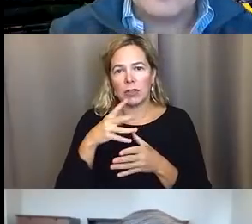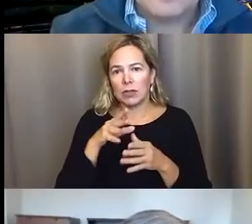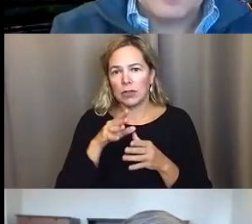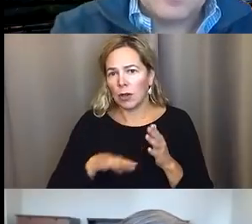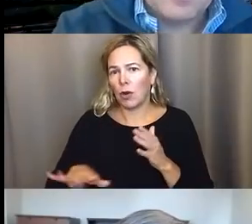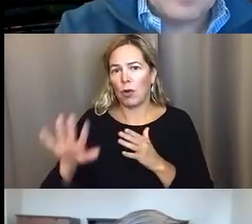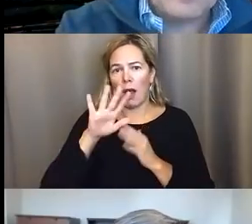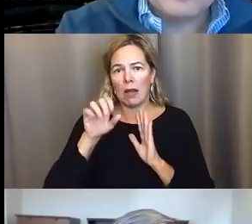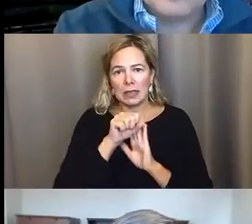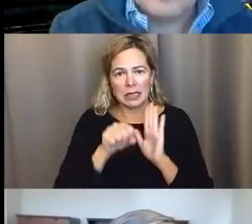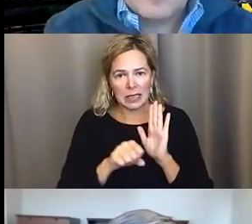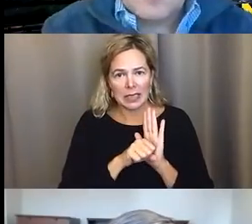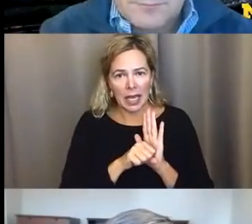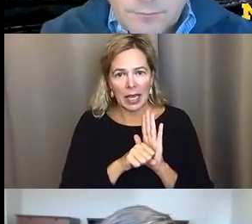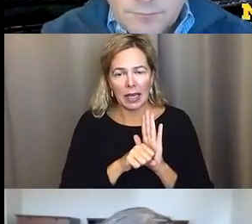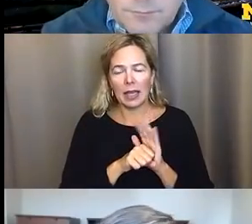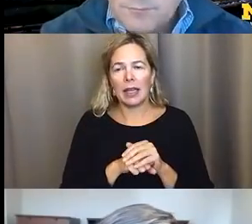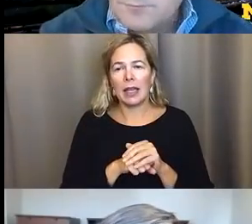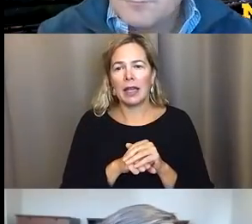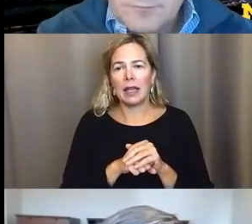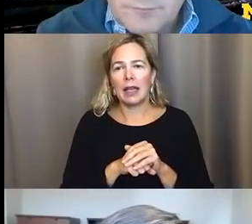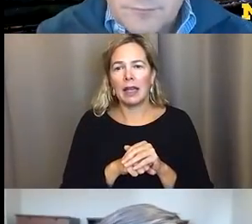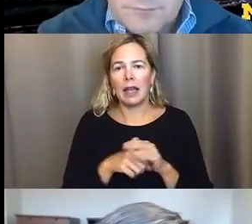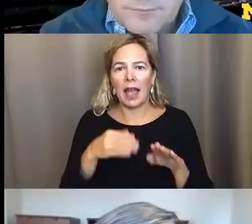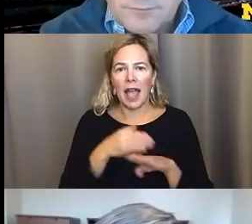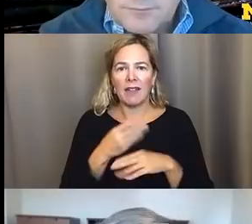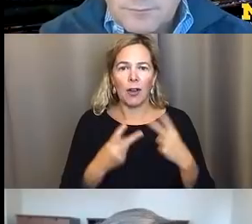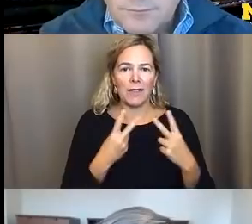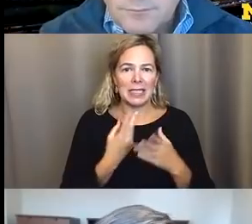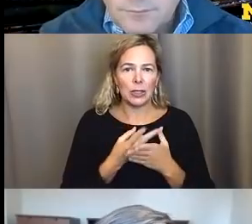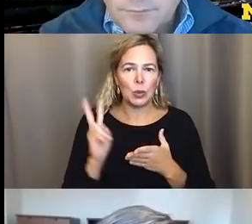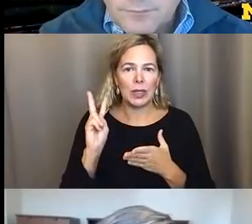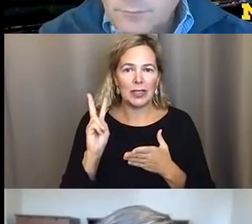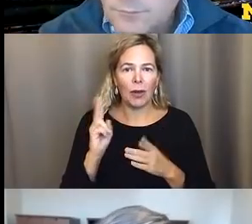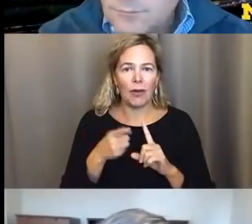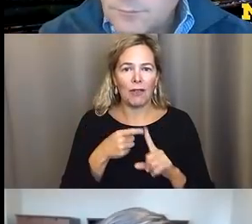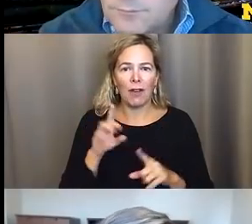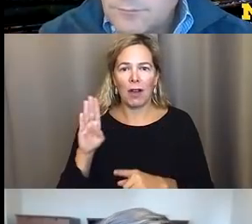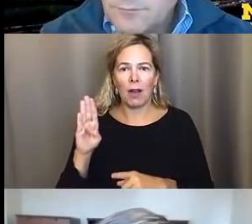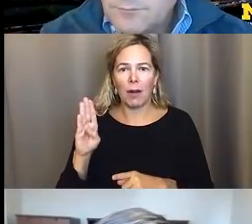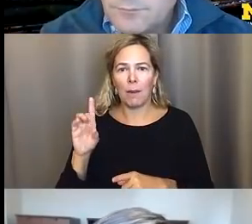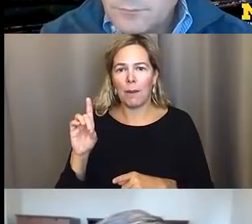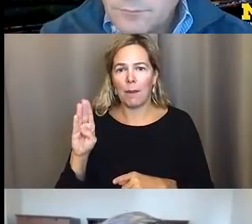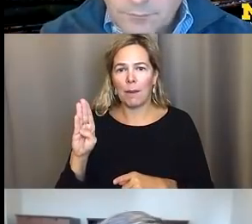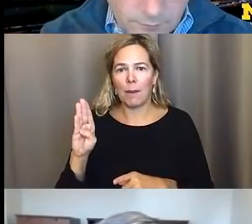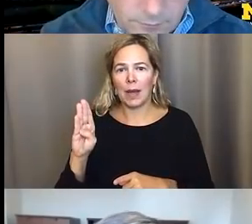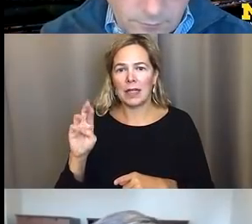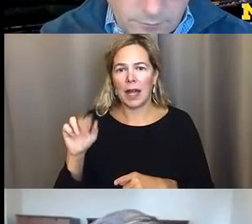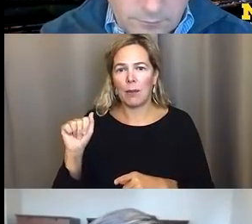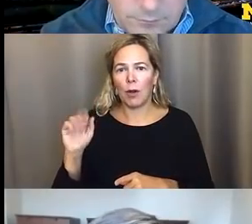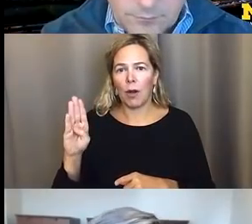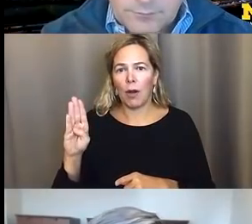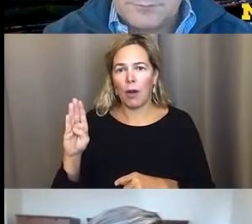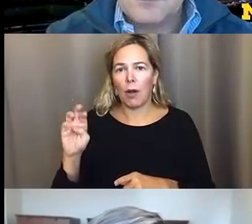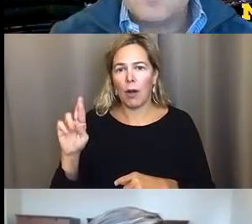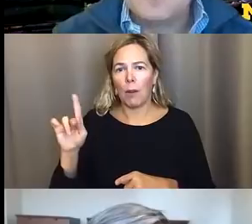as after a visit 2 weeks ago from Deborah Birx from the